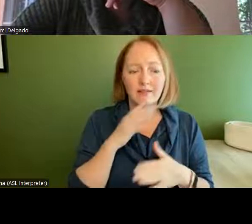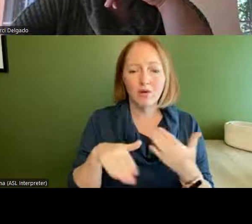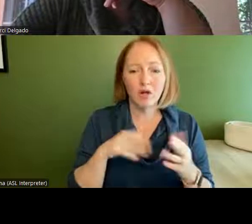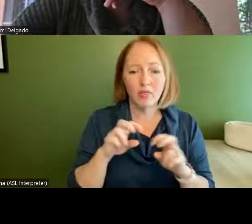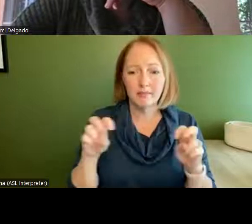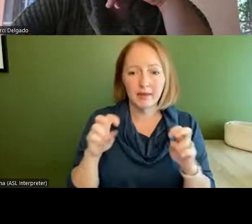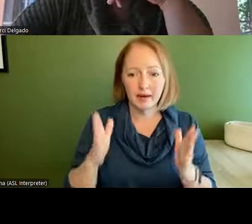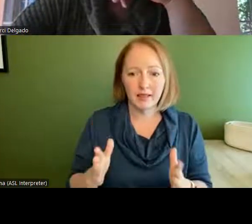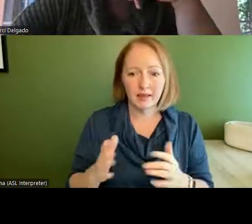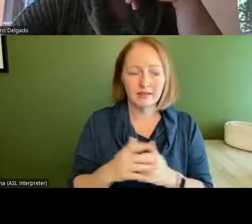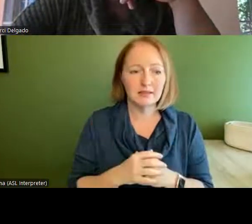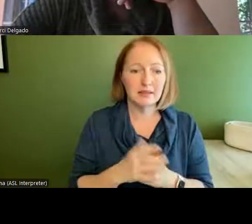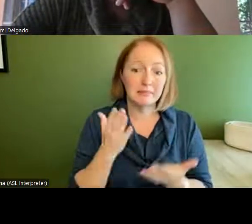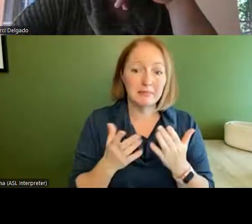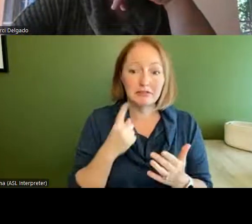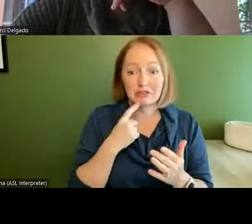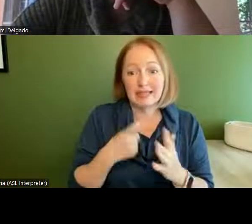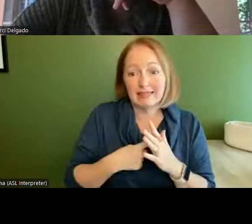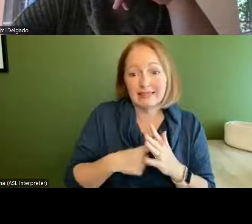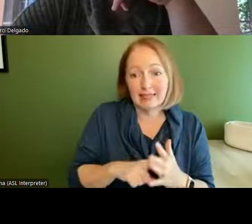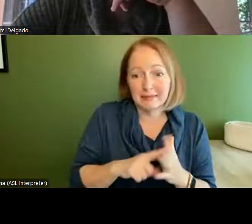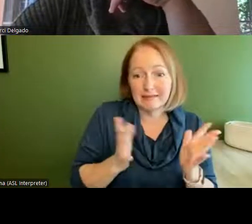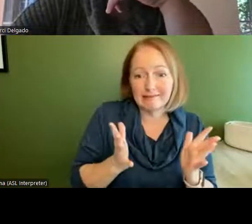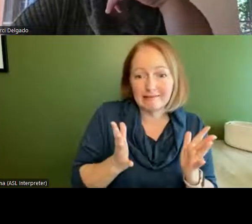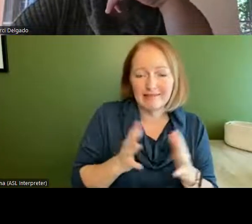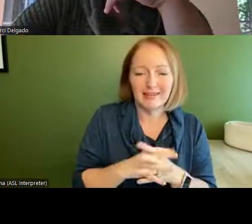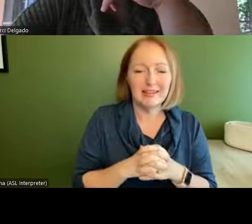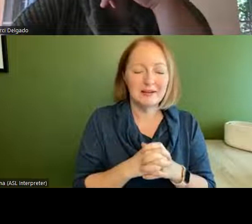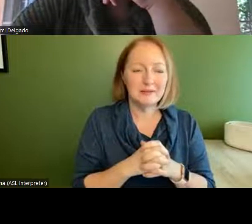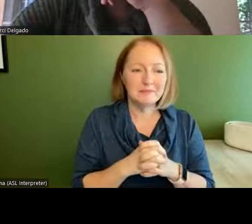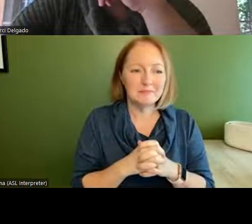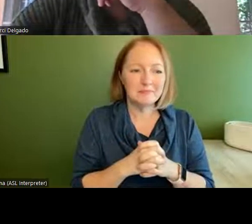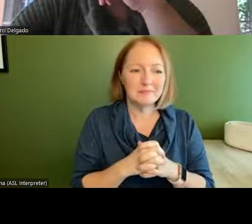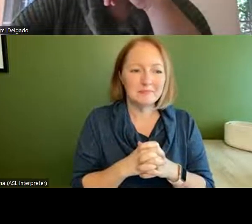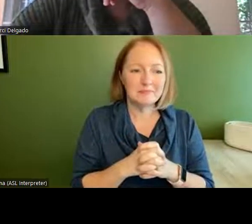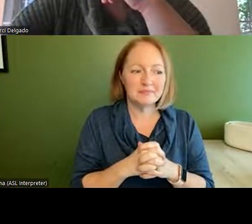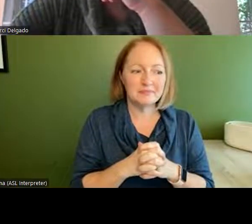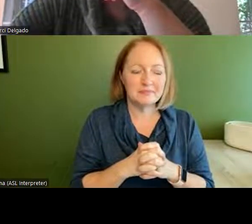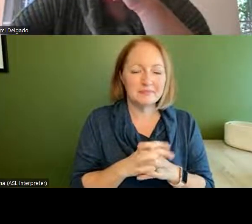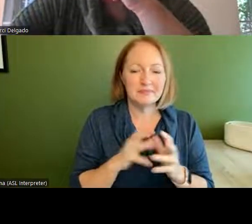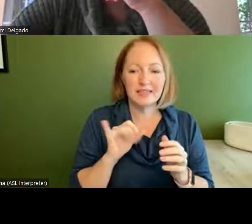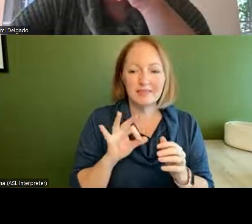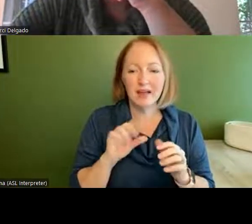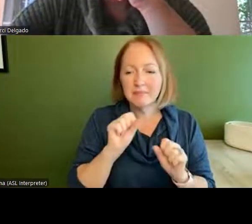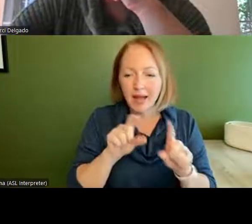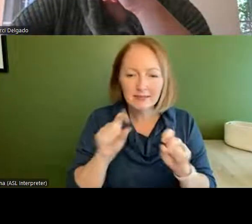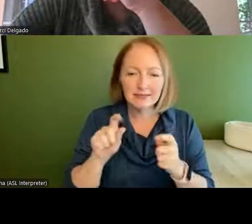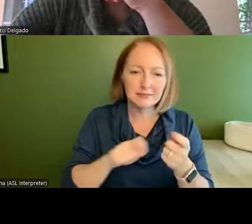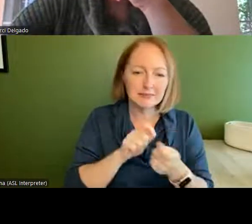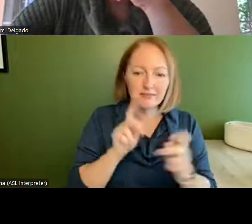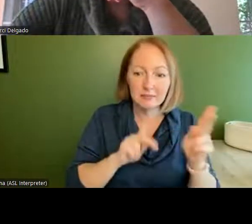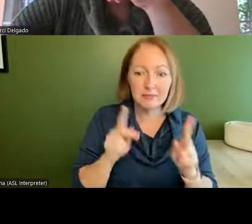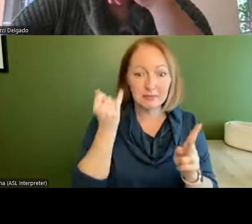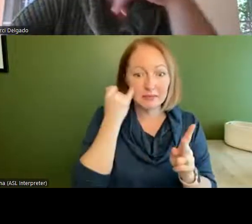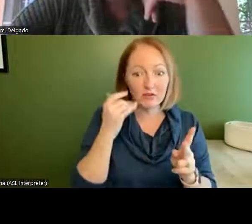panelists, perhaps I should have said this at the beginning, but if I am, directing questions to specific people, but if you'd